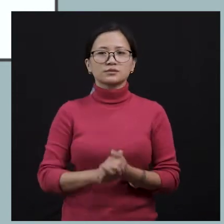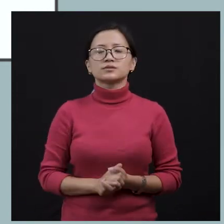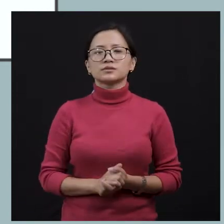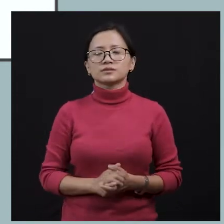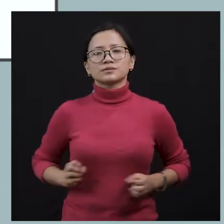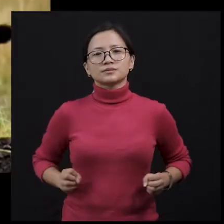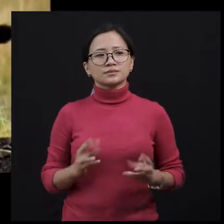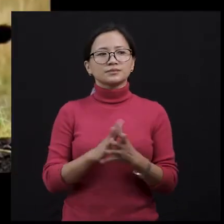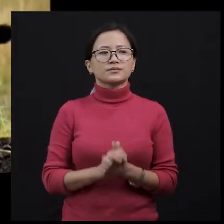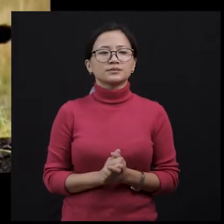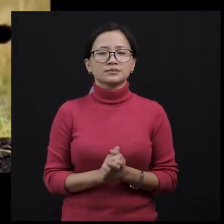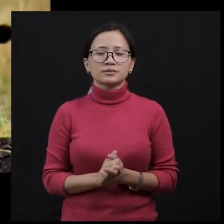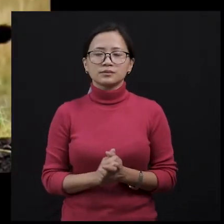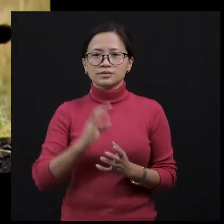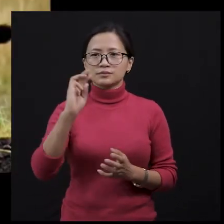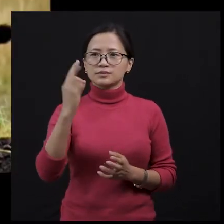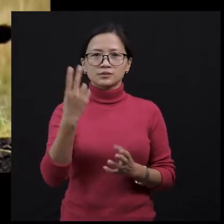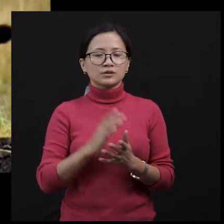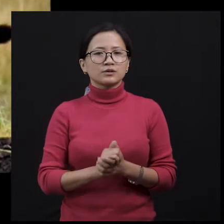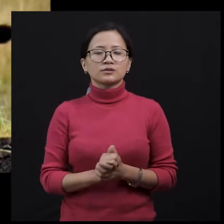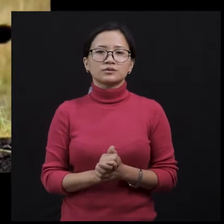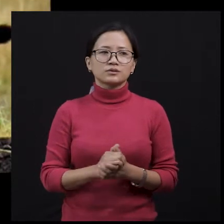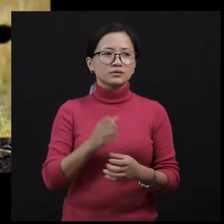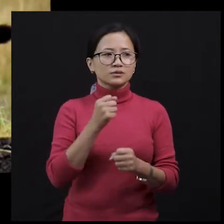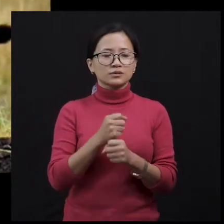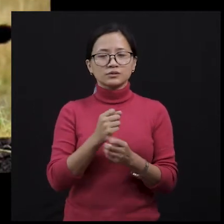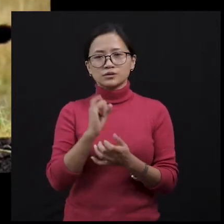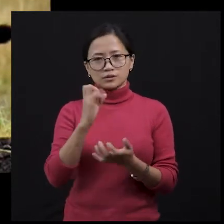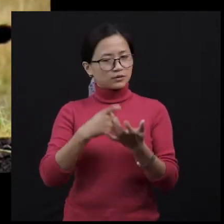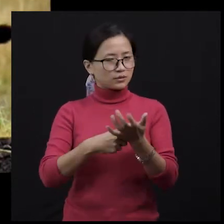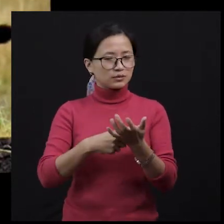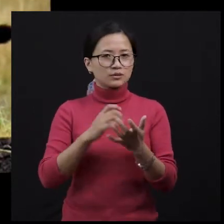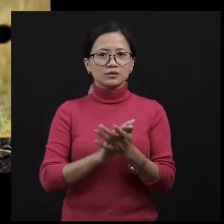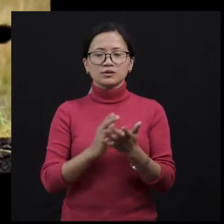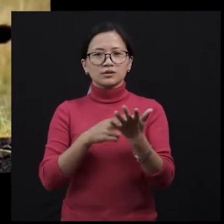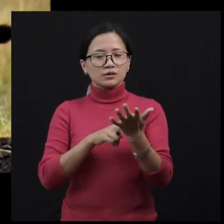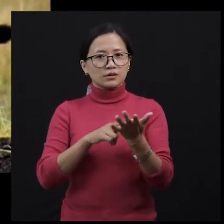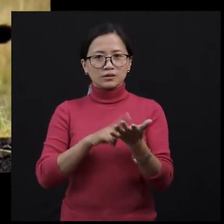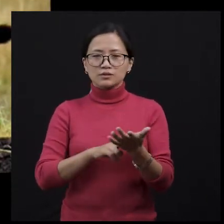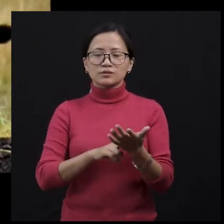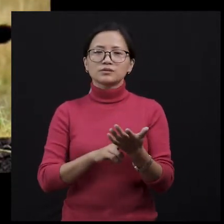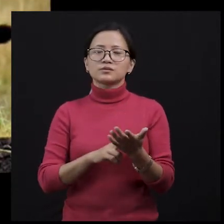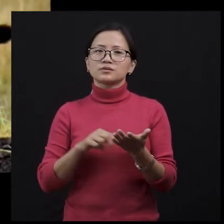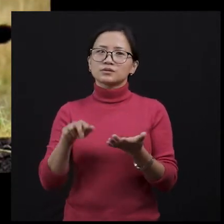started. Now, the second national park that we'll discuss is Gir National